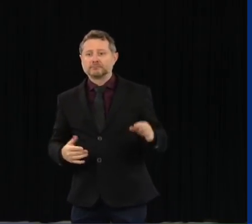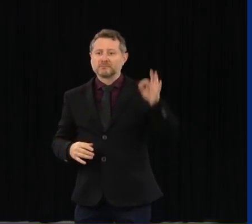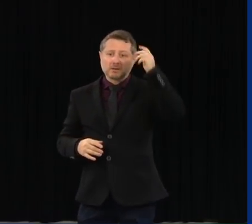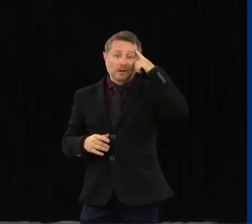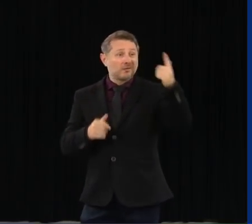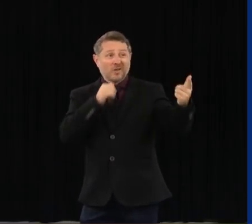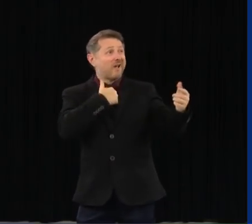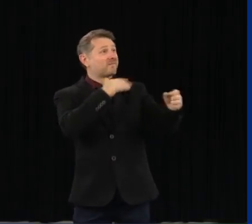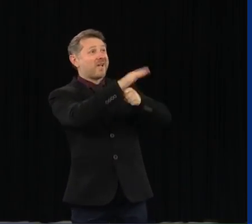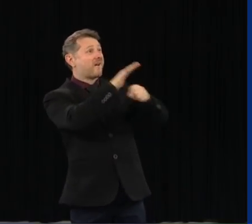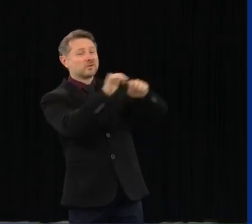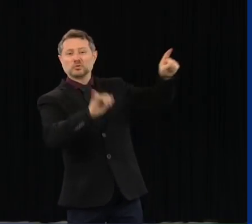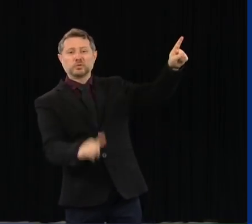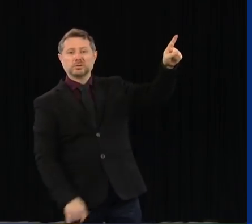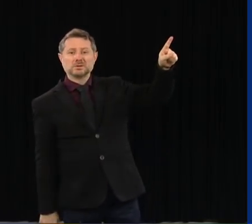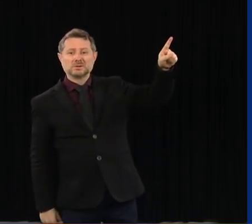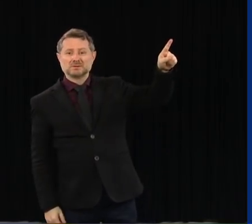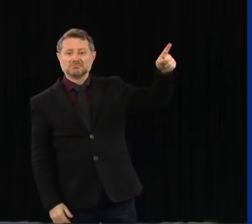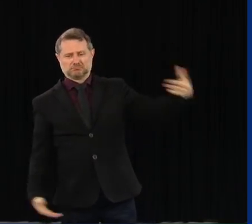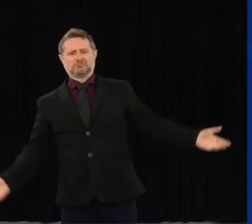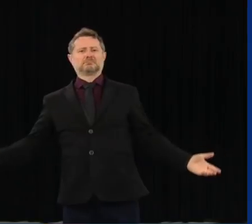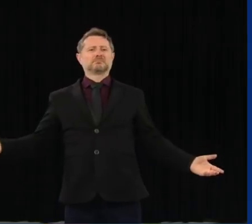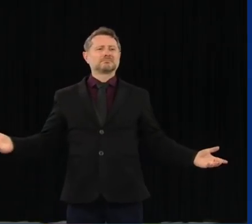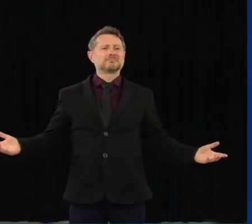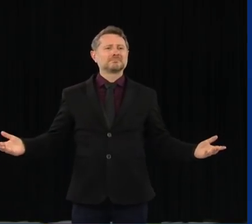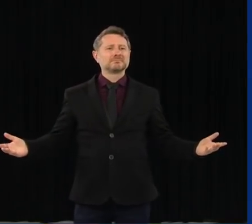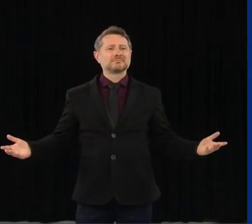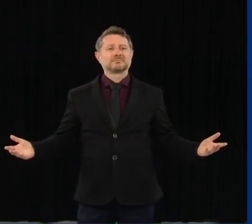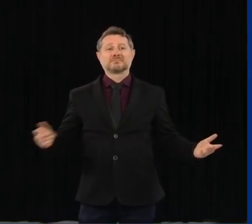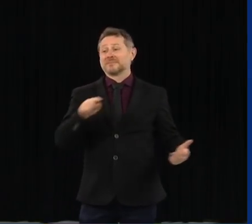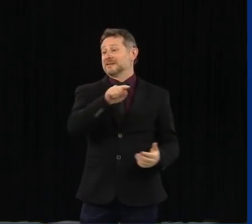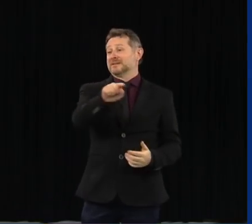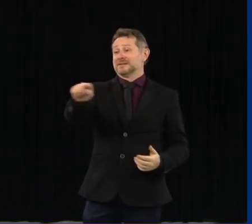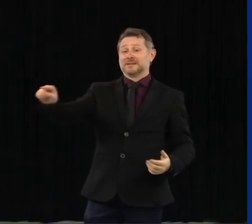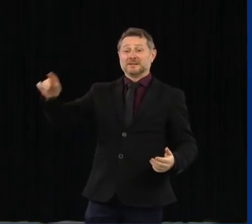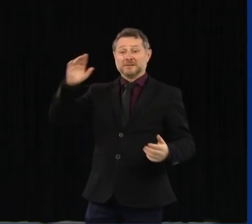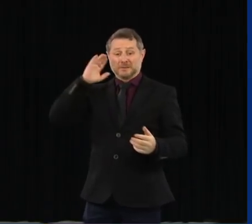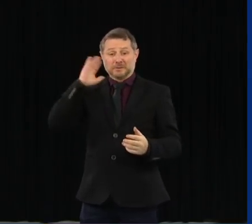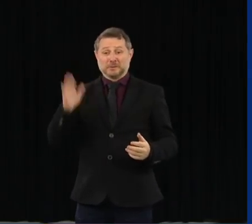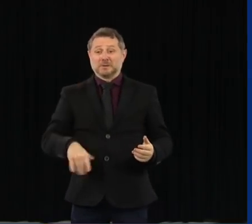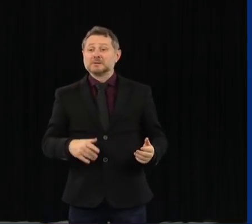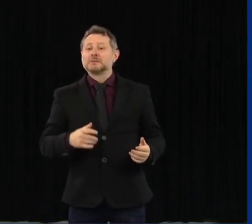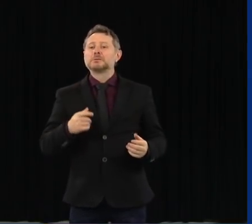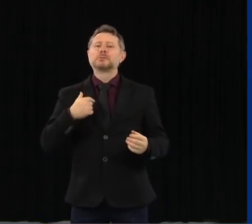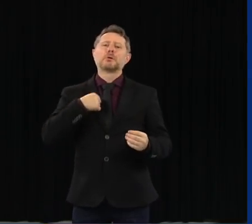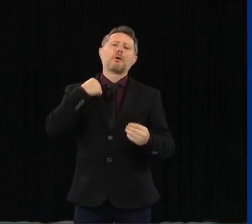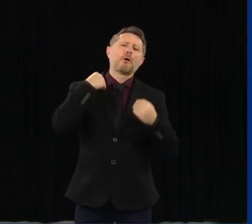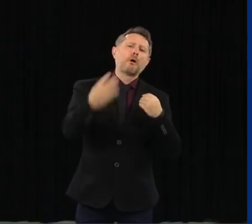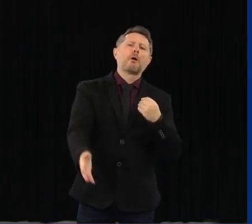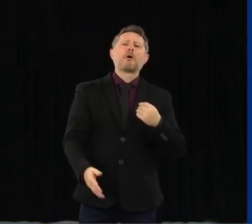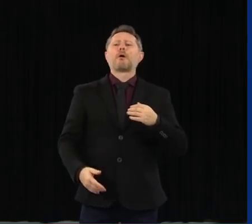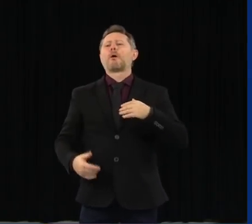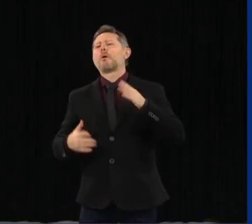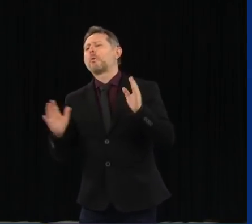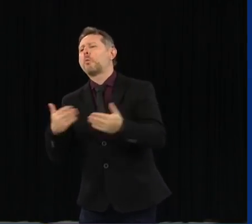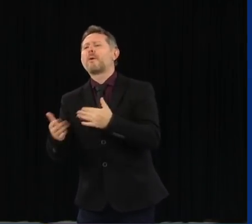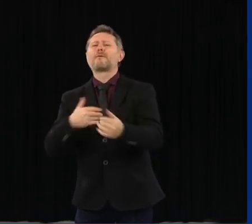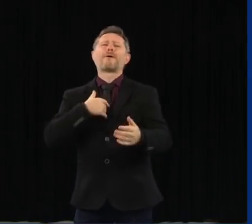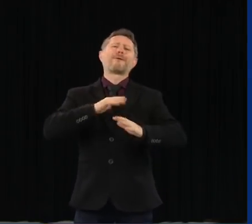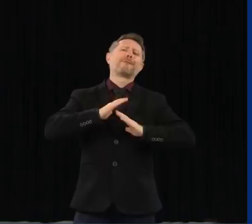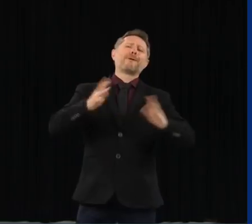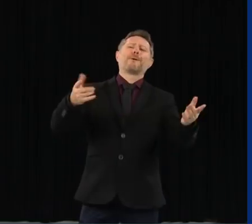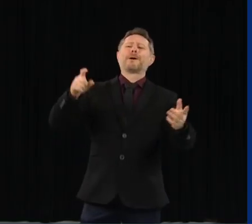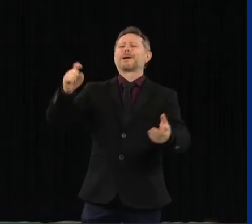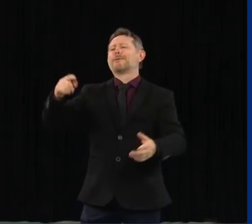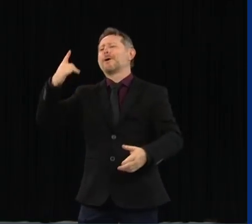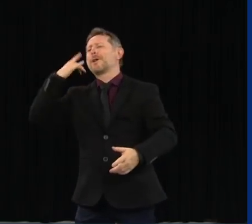material to sit there and say, whatever you need, I can get you. Don't worry, California. Don't worry, Michigan.